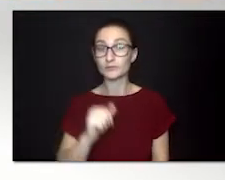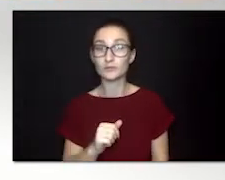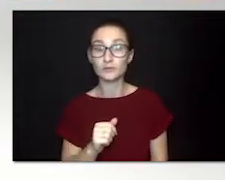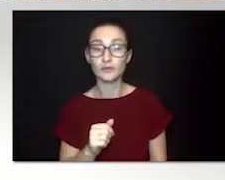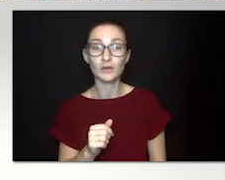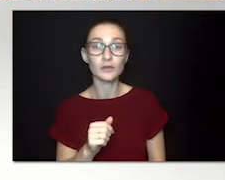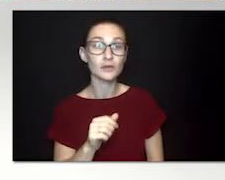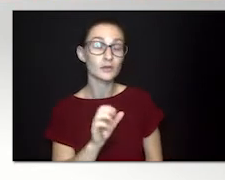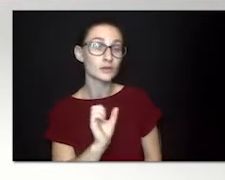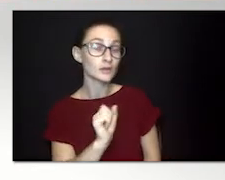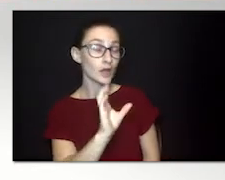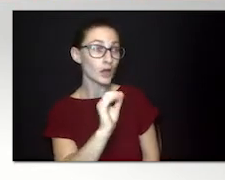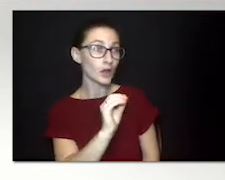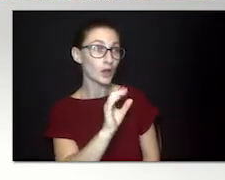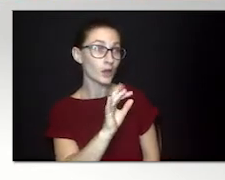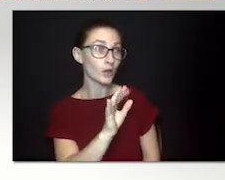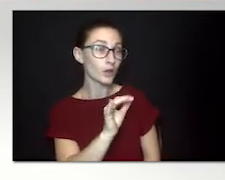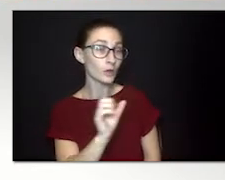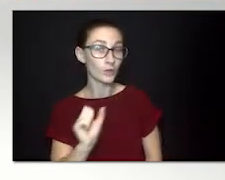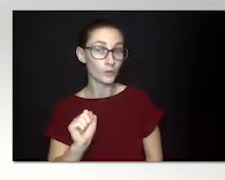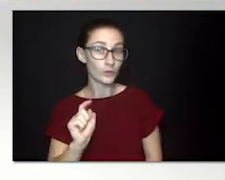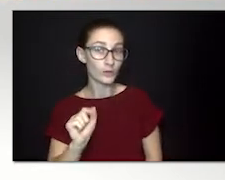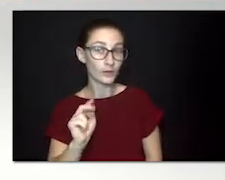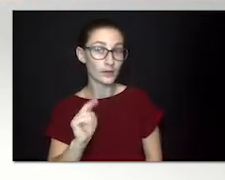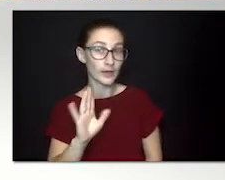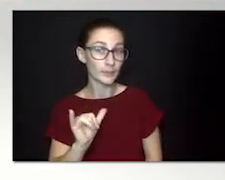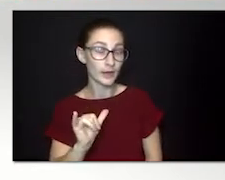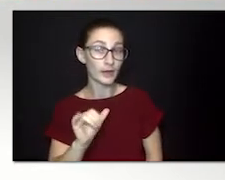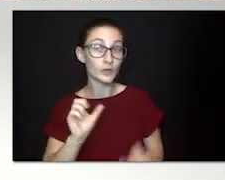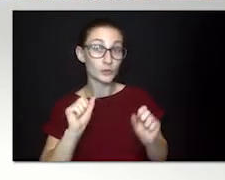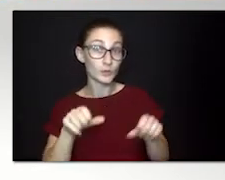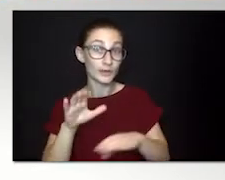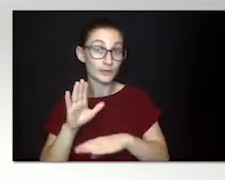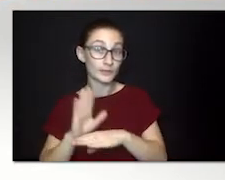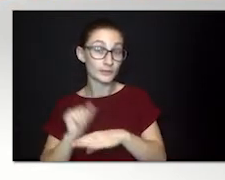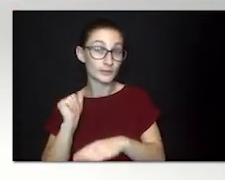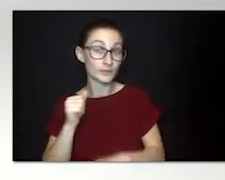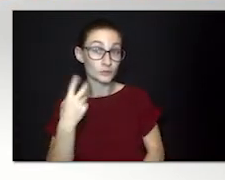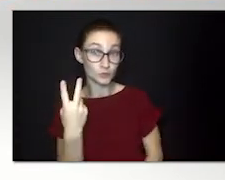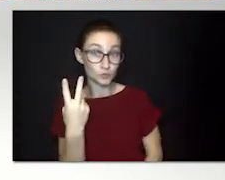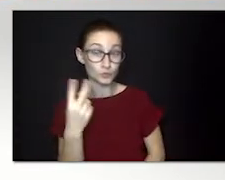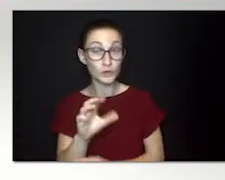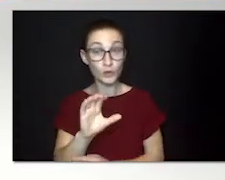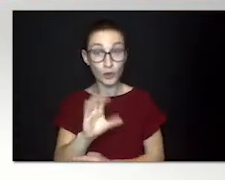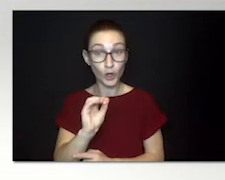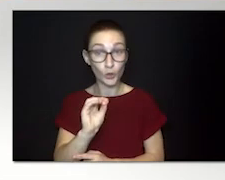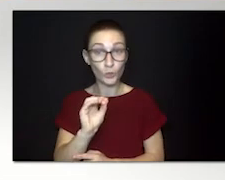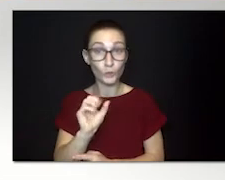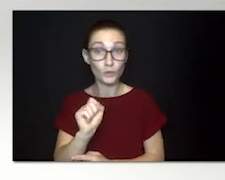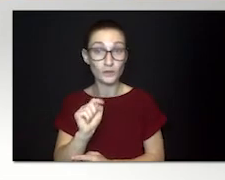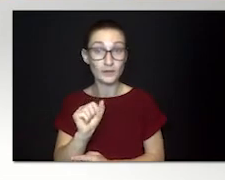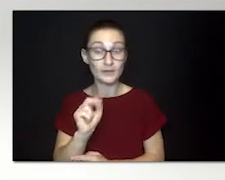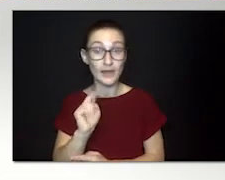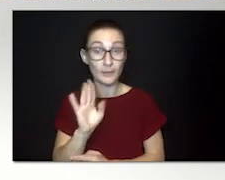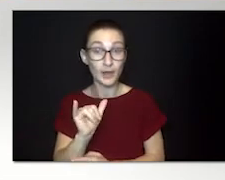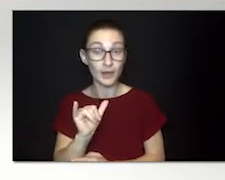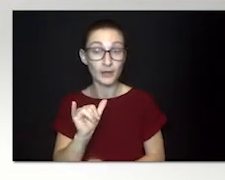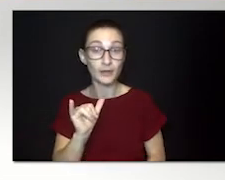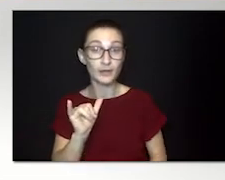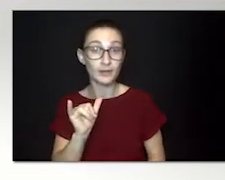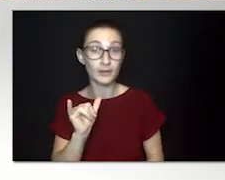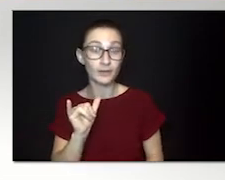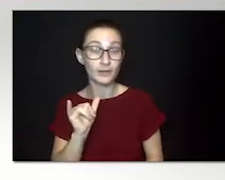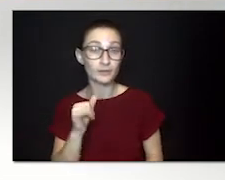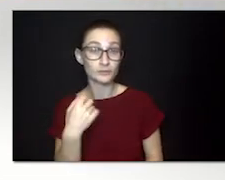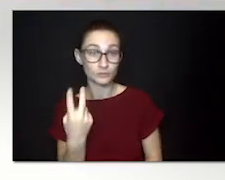So, co-standby, does that mean you can appoint 2? Yes. So you could do, let's say, because I have 2 girls, and I wouldn't want to